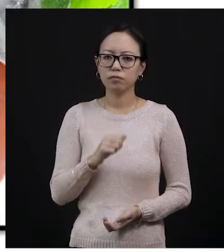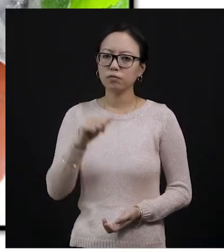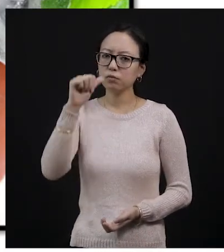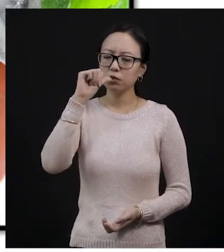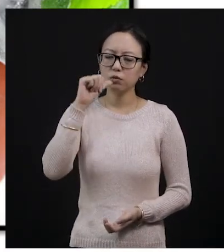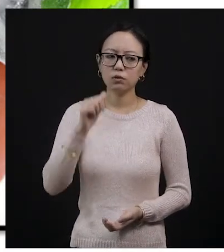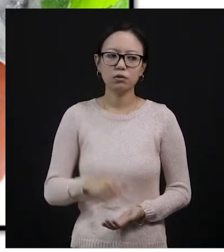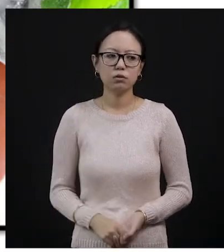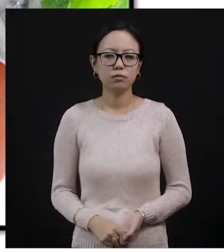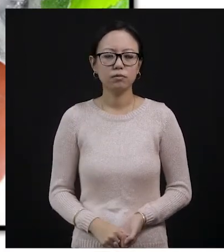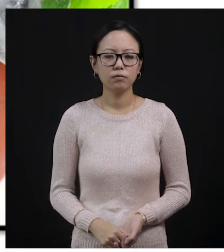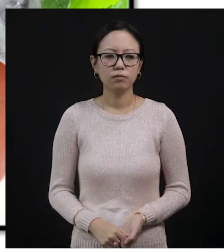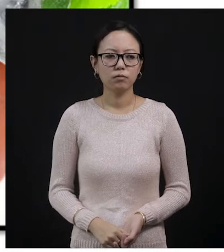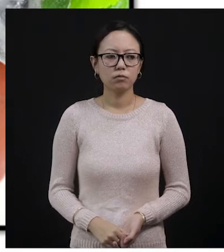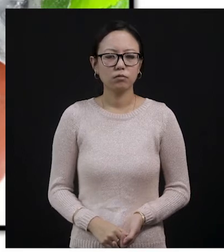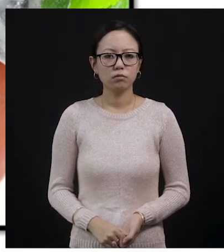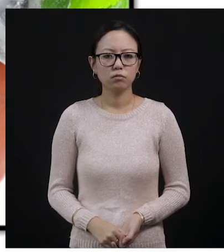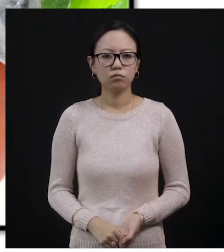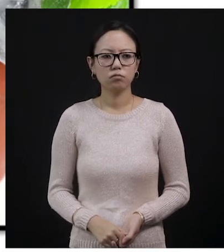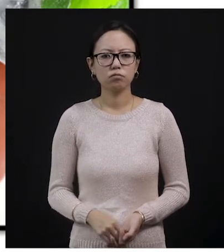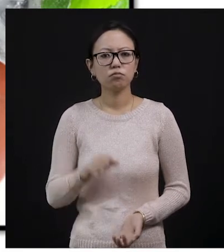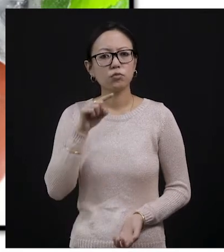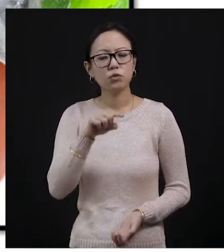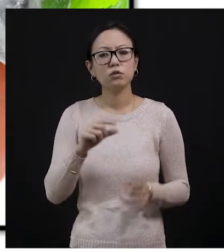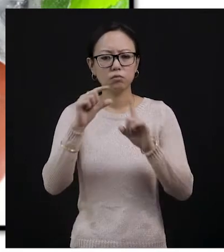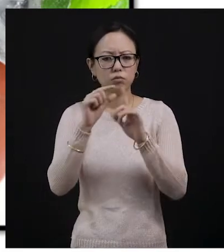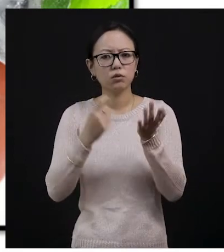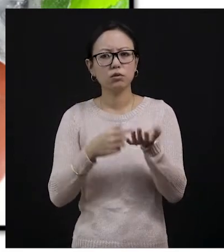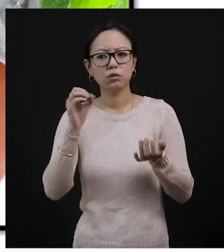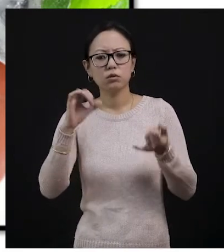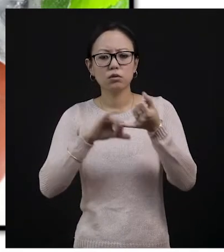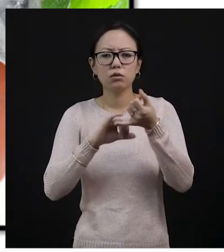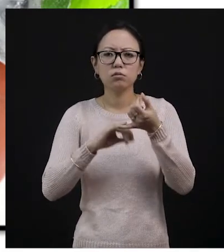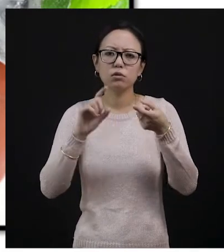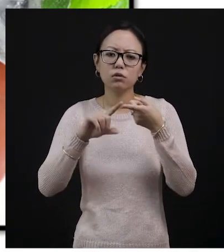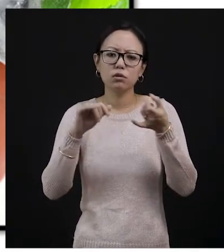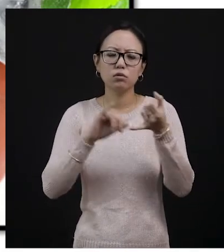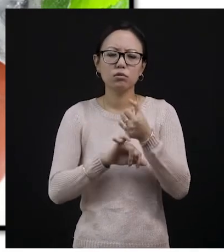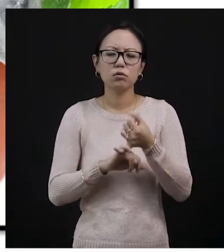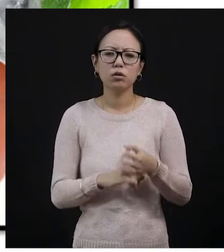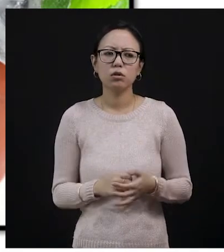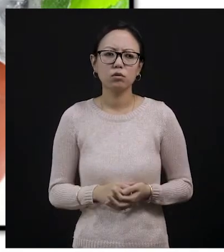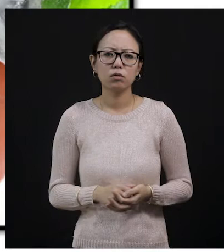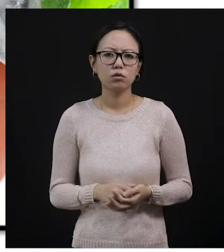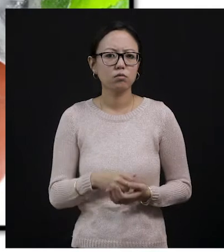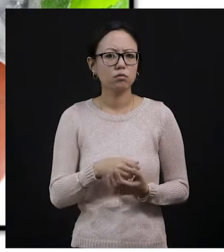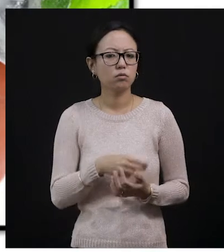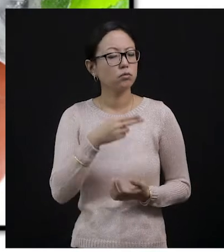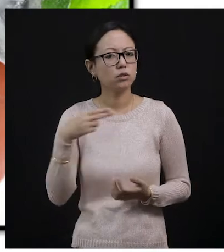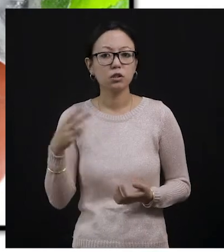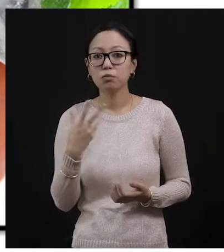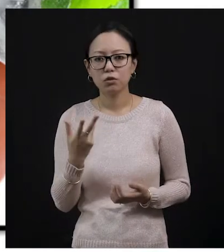the leaves. And this process of losing water from the leaves, this process is